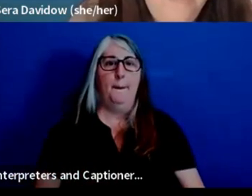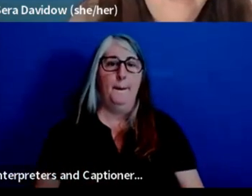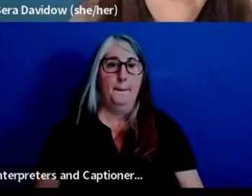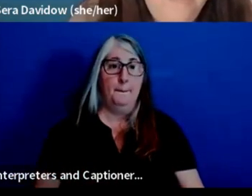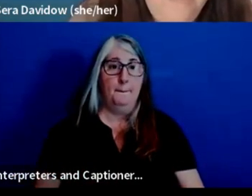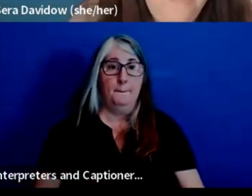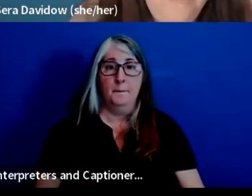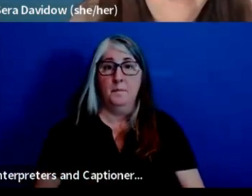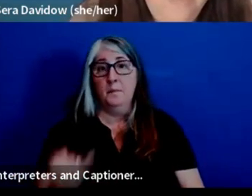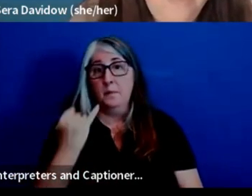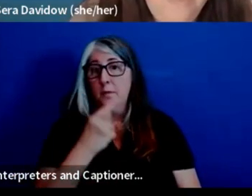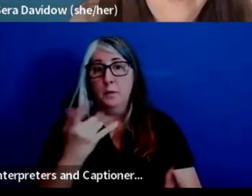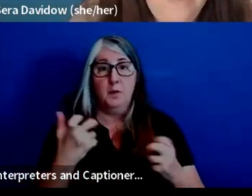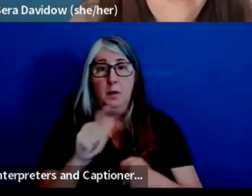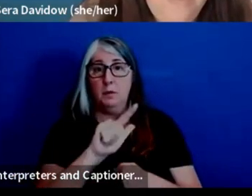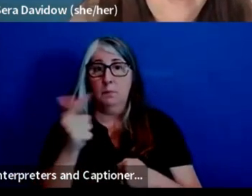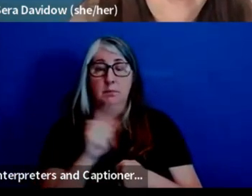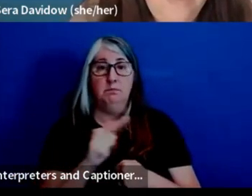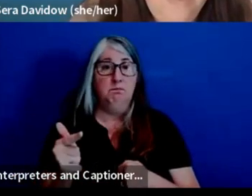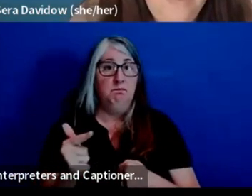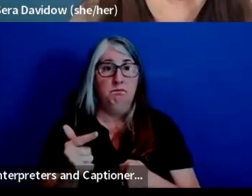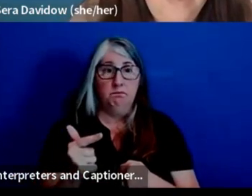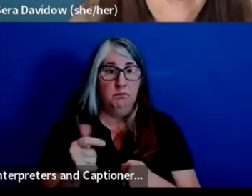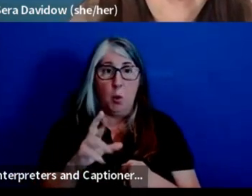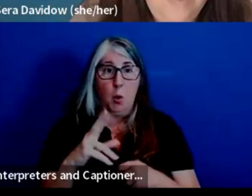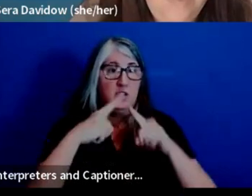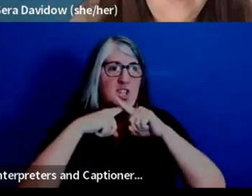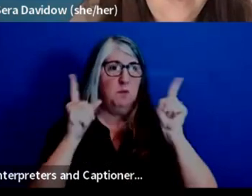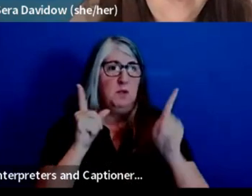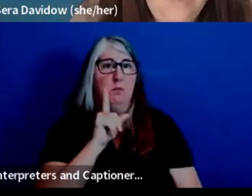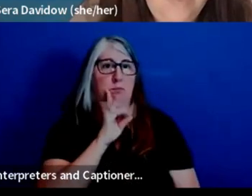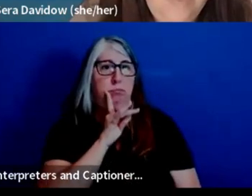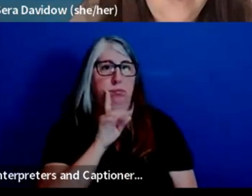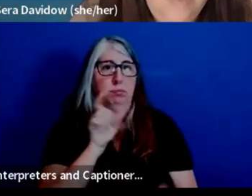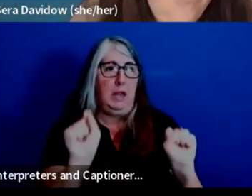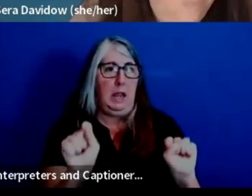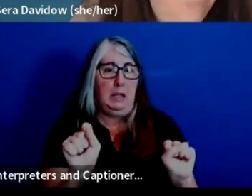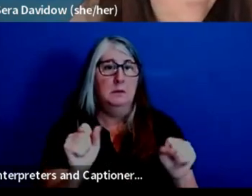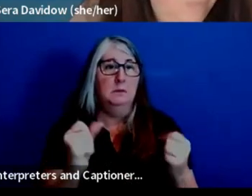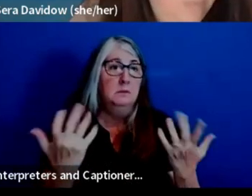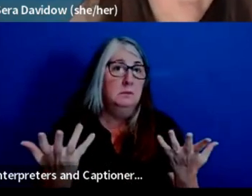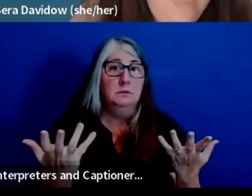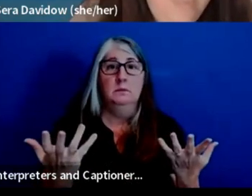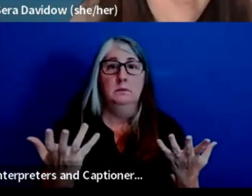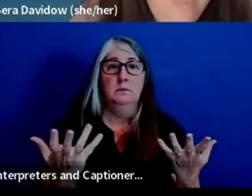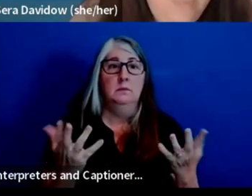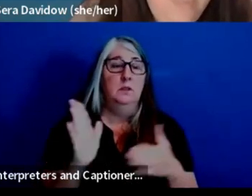And if you'd like to go, you can come off mute, and I'll see that you're like to